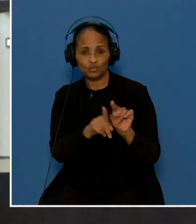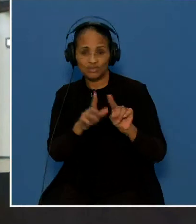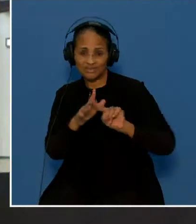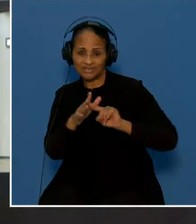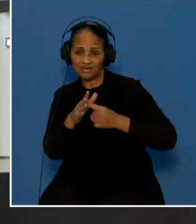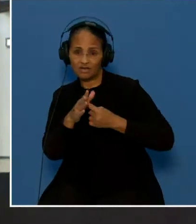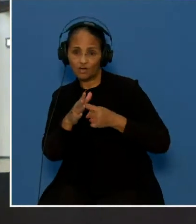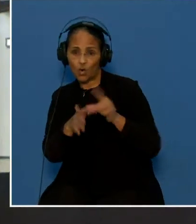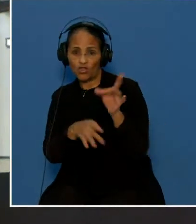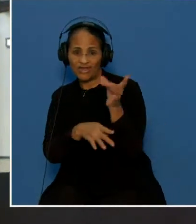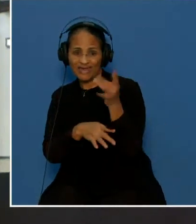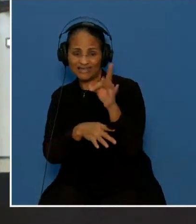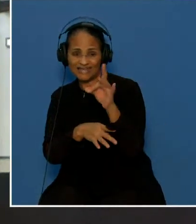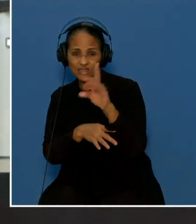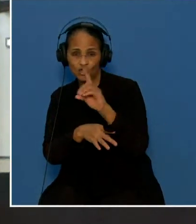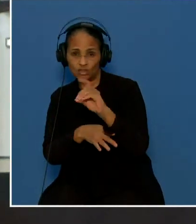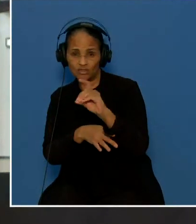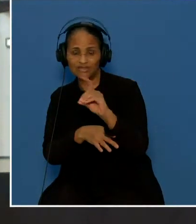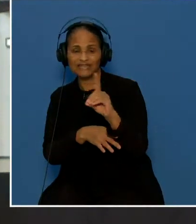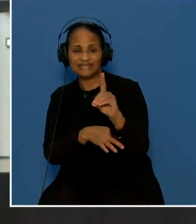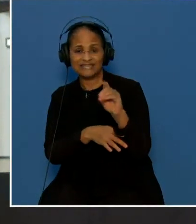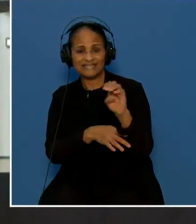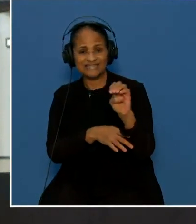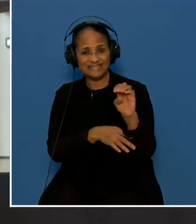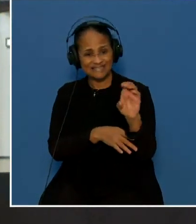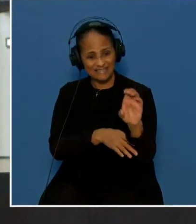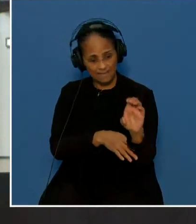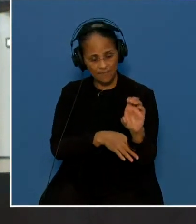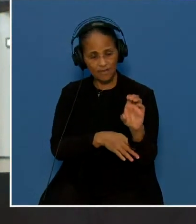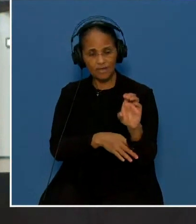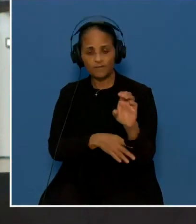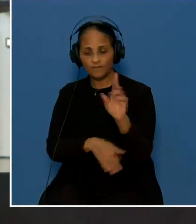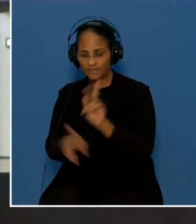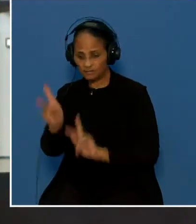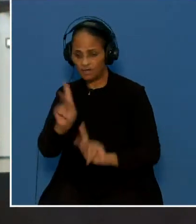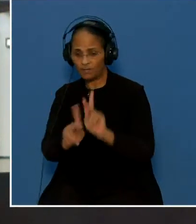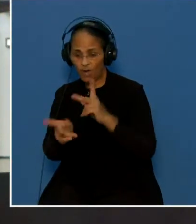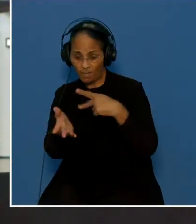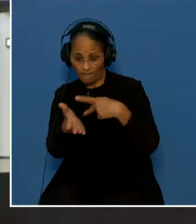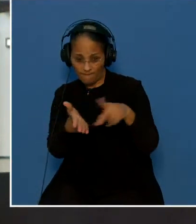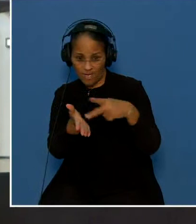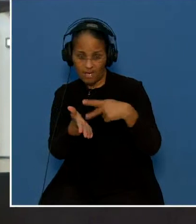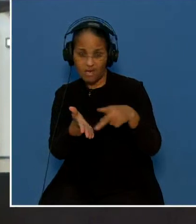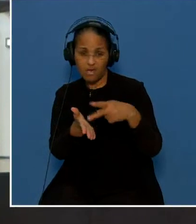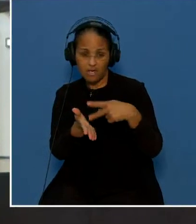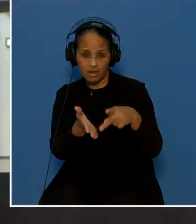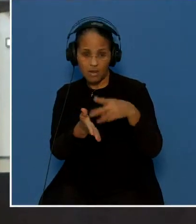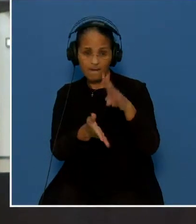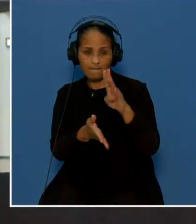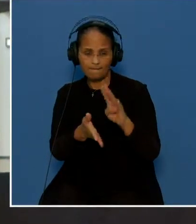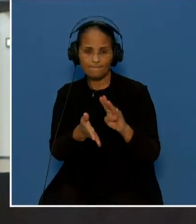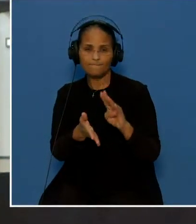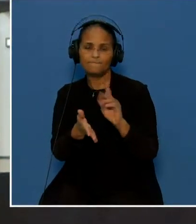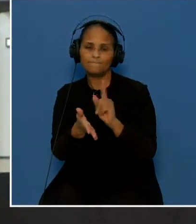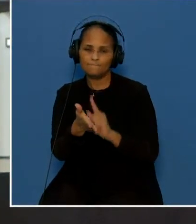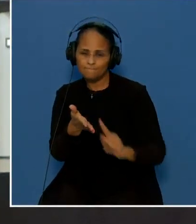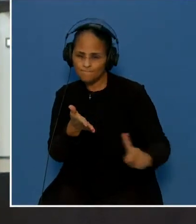Starting on the 18th of December, these individuals have been paid bi-weekly.